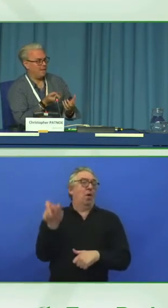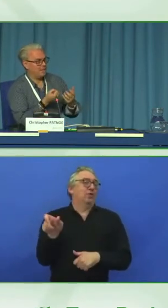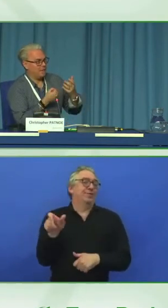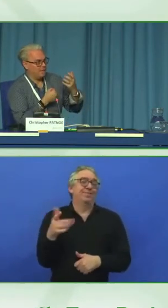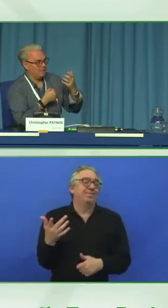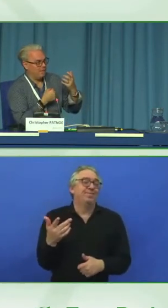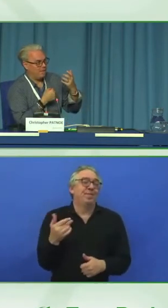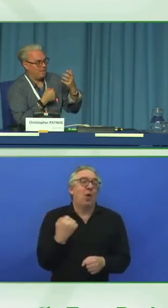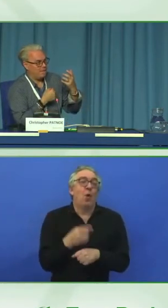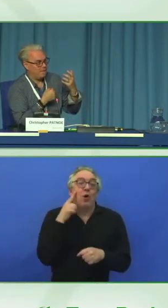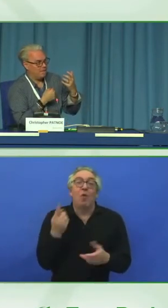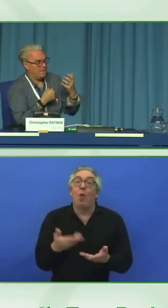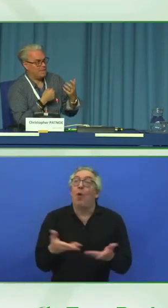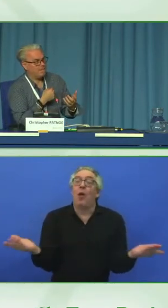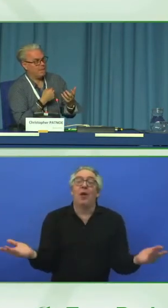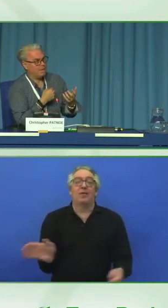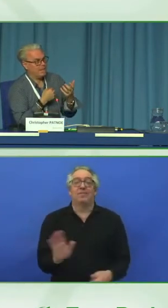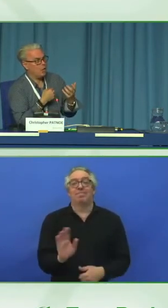the balance of